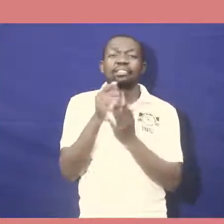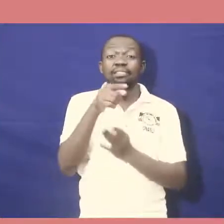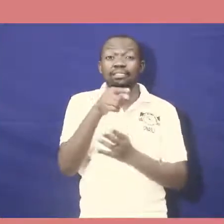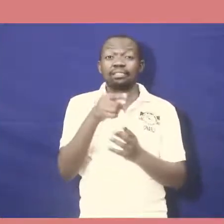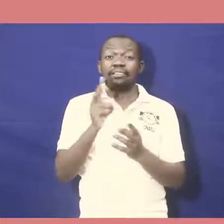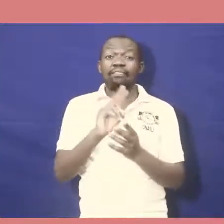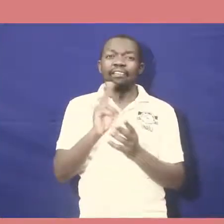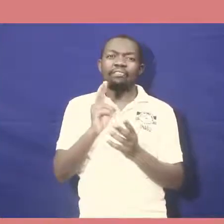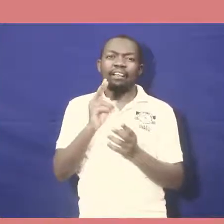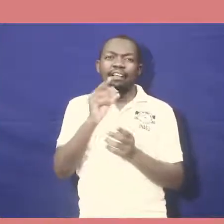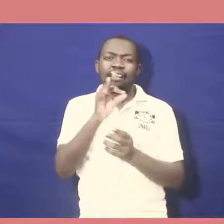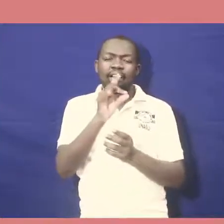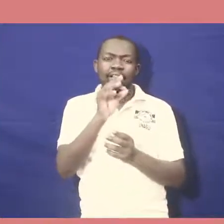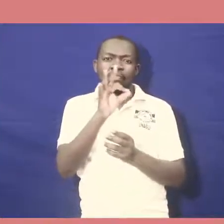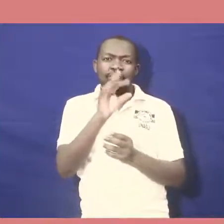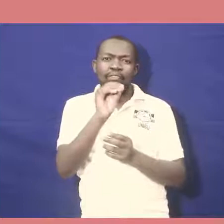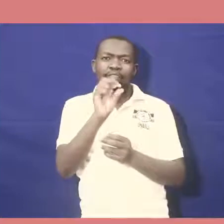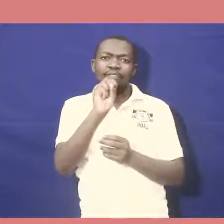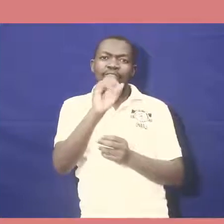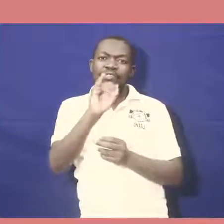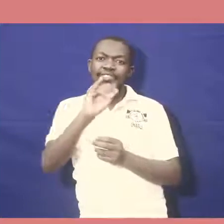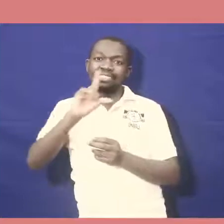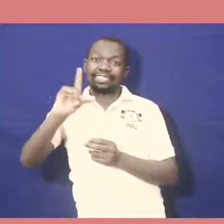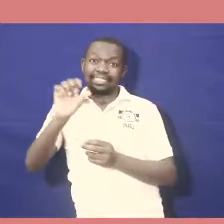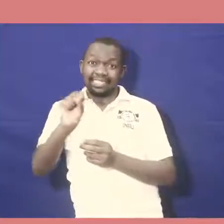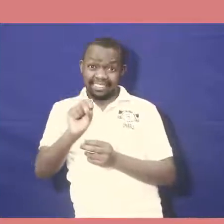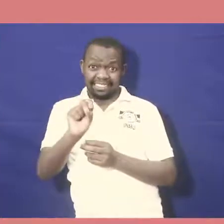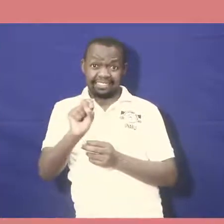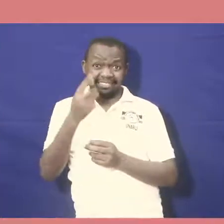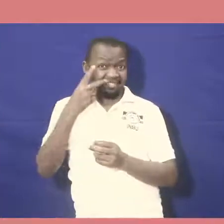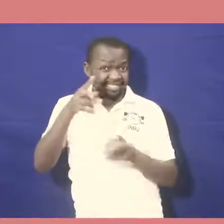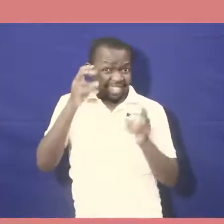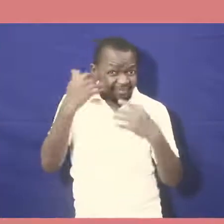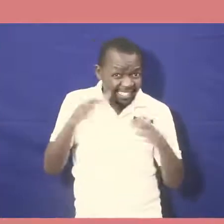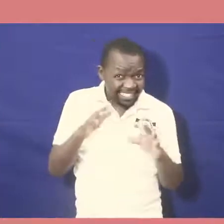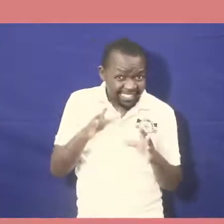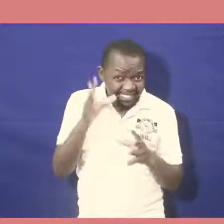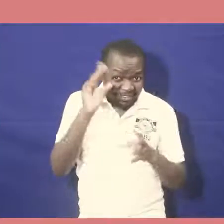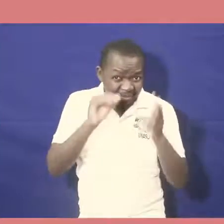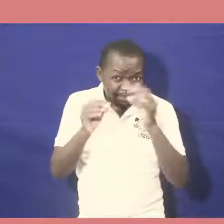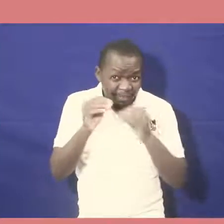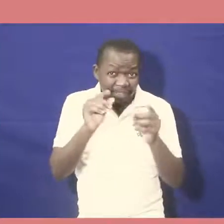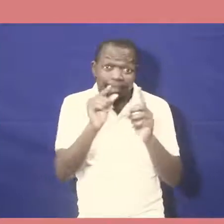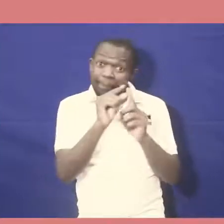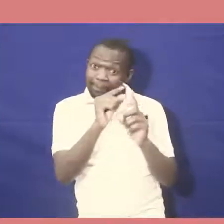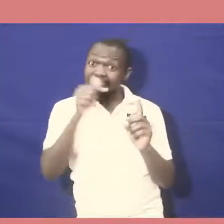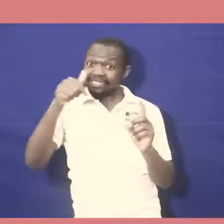the fossils. You studied about fossils in P7